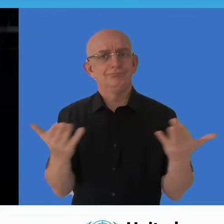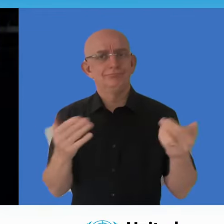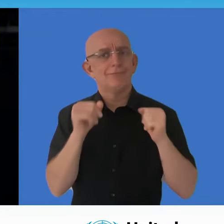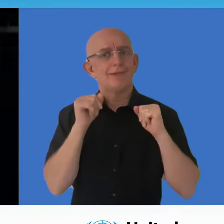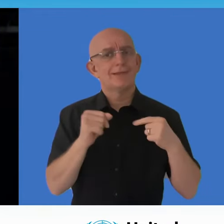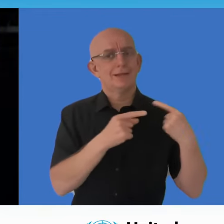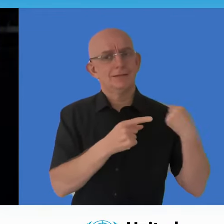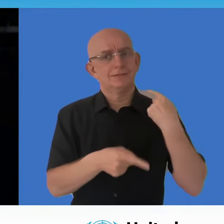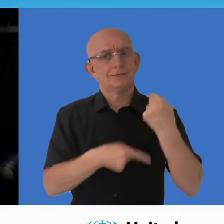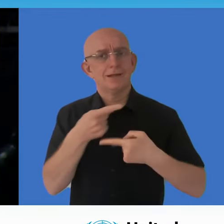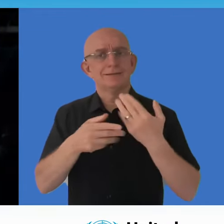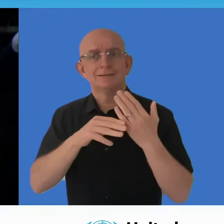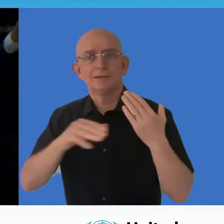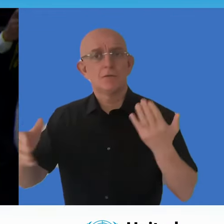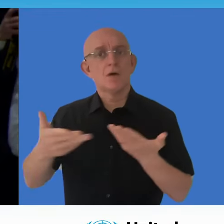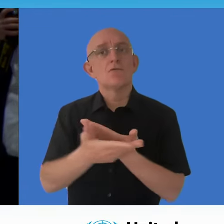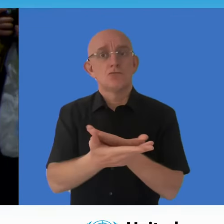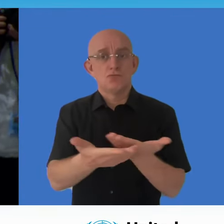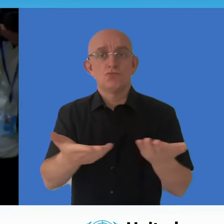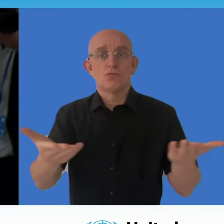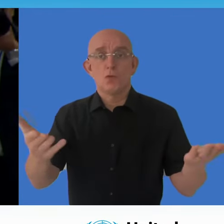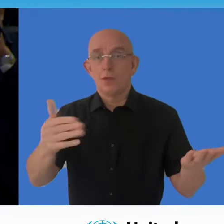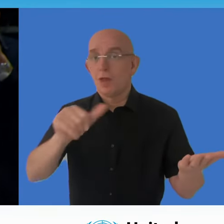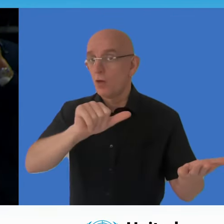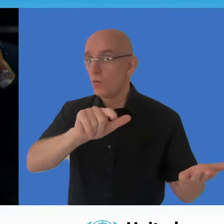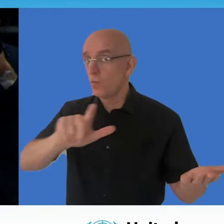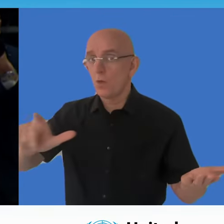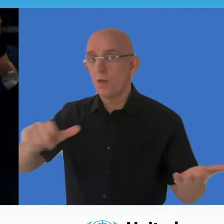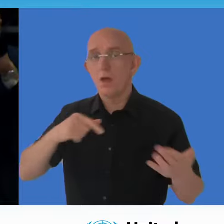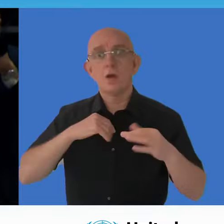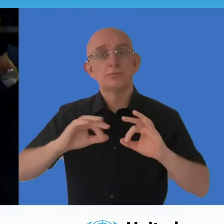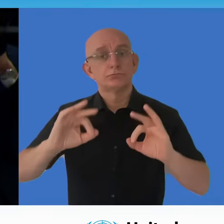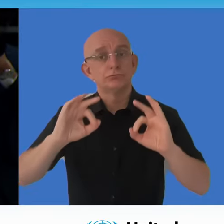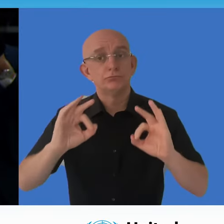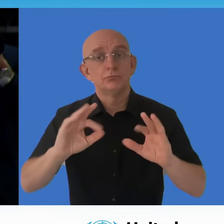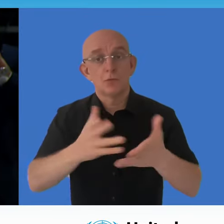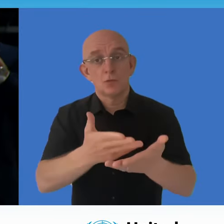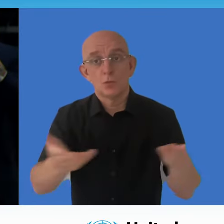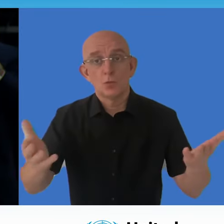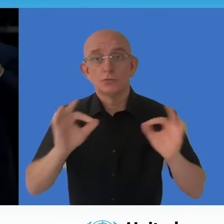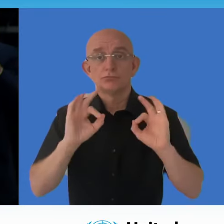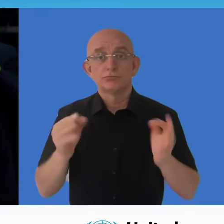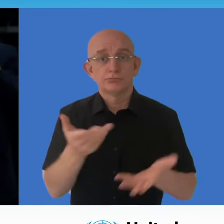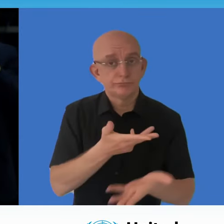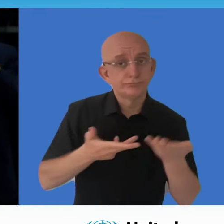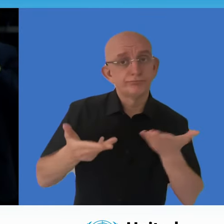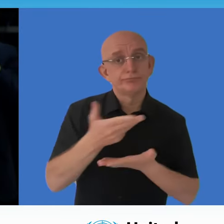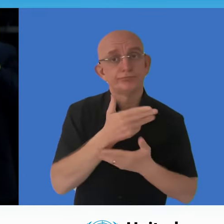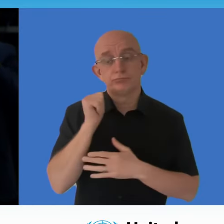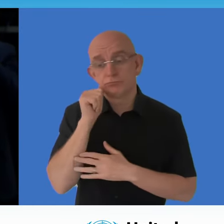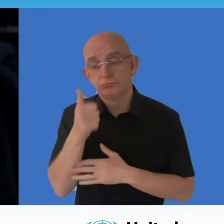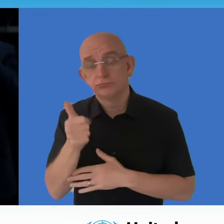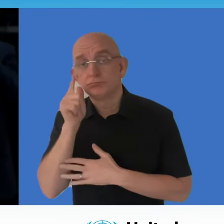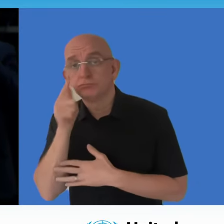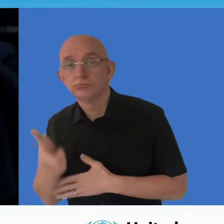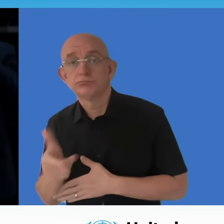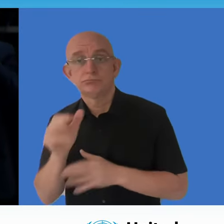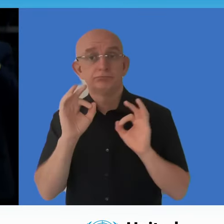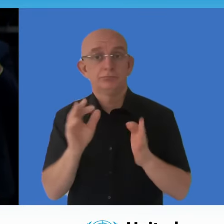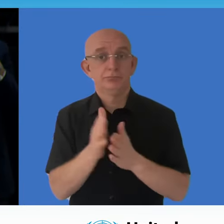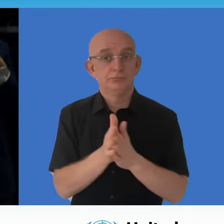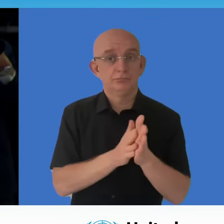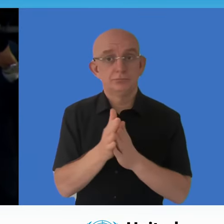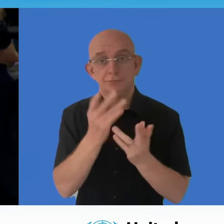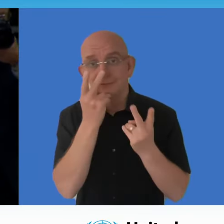you a productive 2 days and very much look forward to hearing the fulsome harvest of